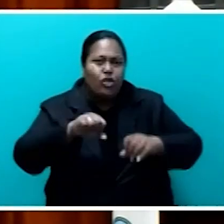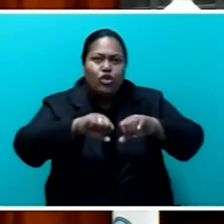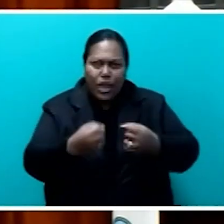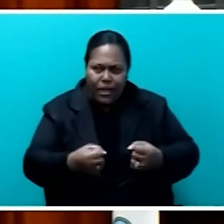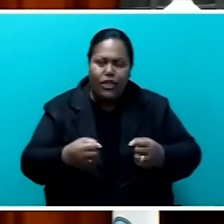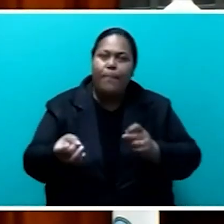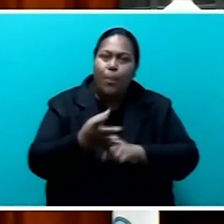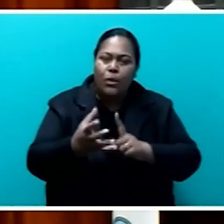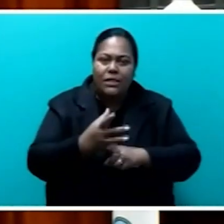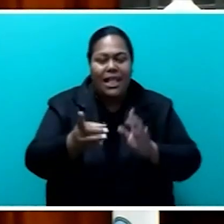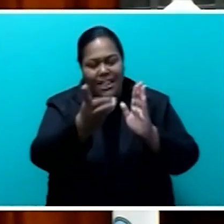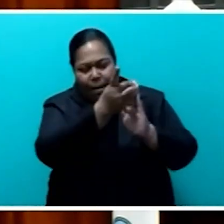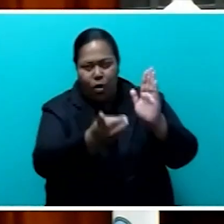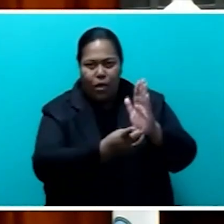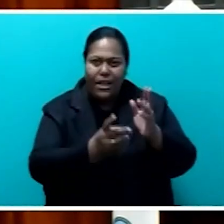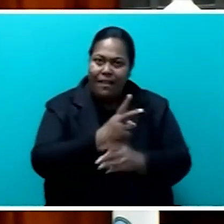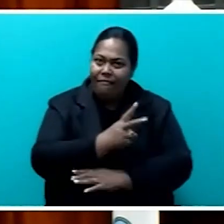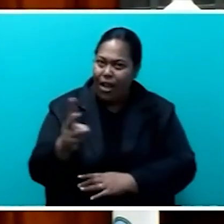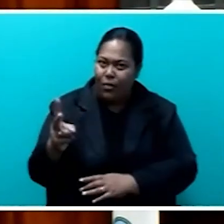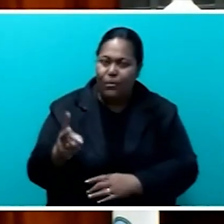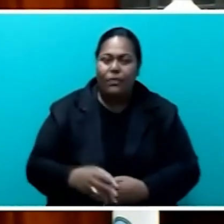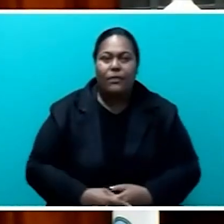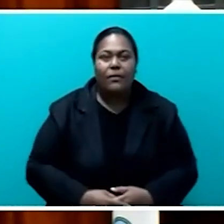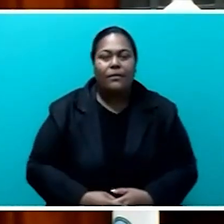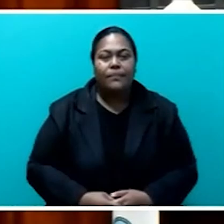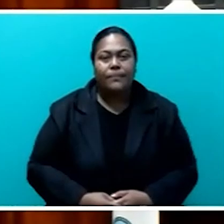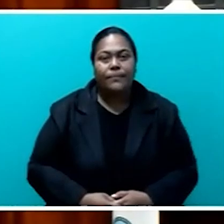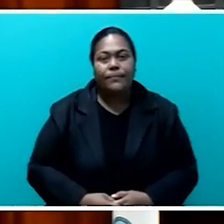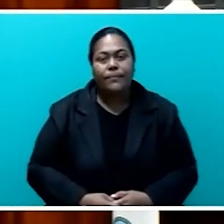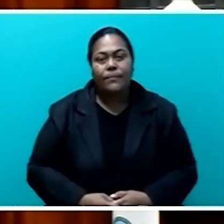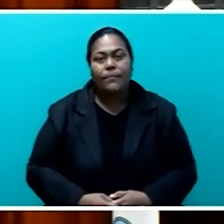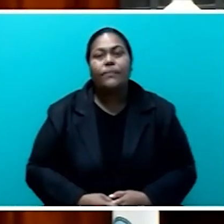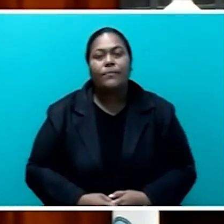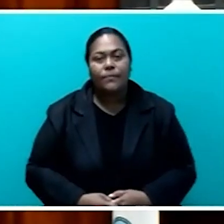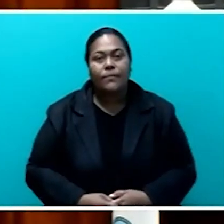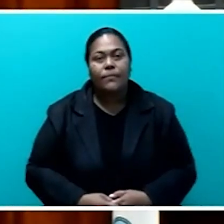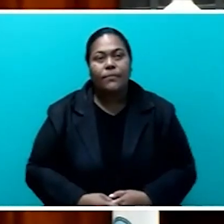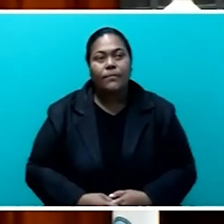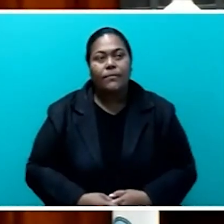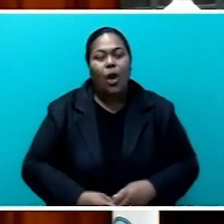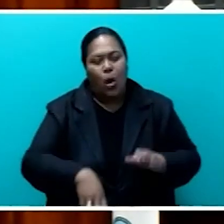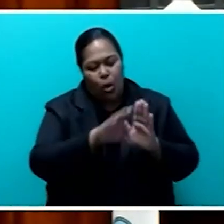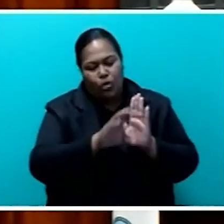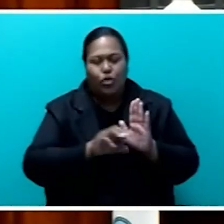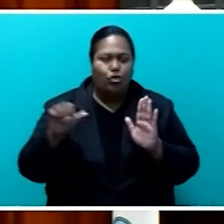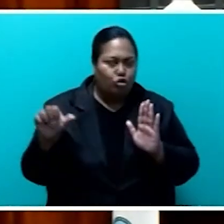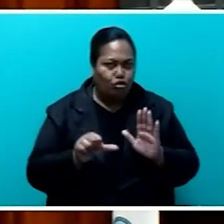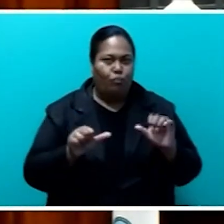value that breaks important democratic values that a constitution should